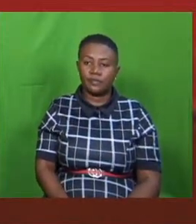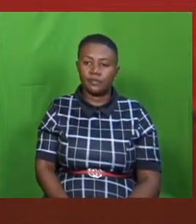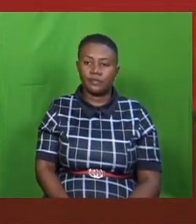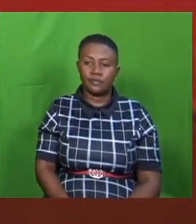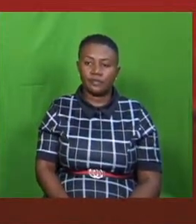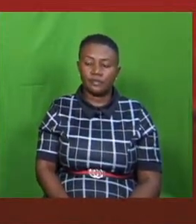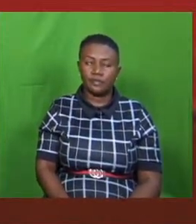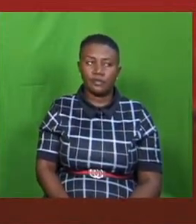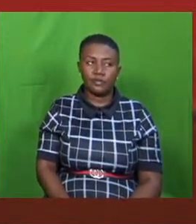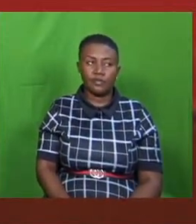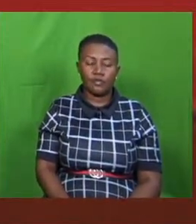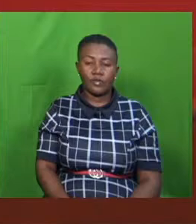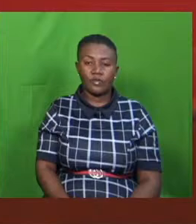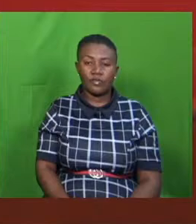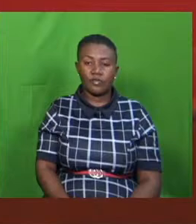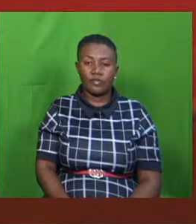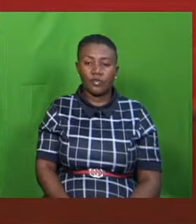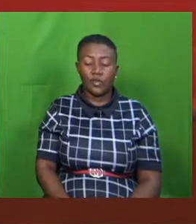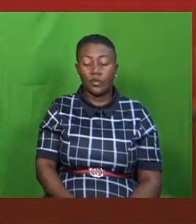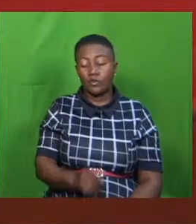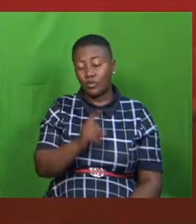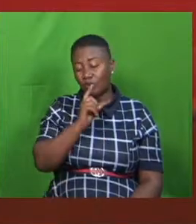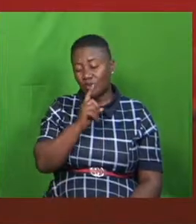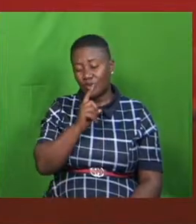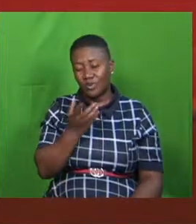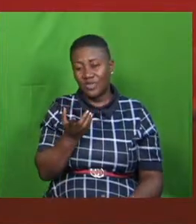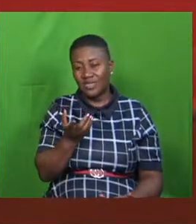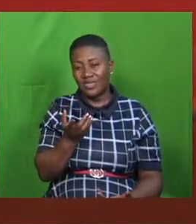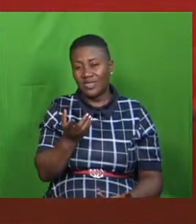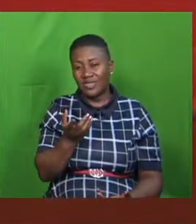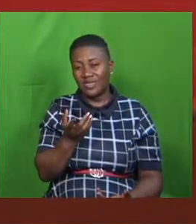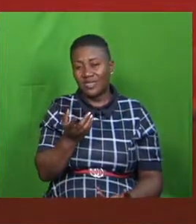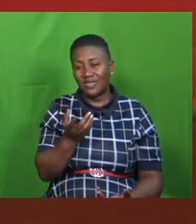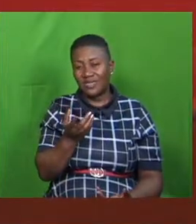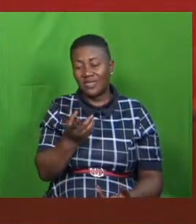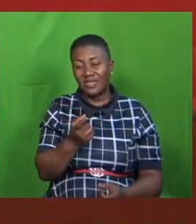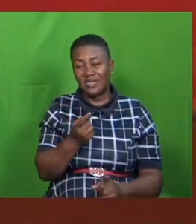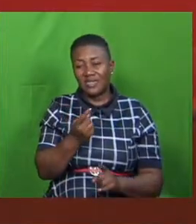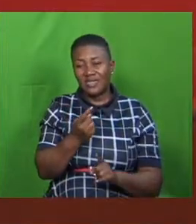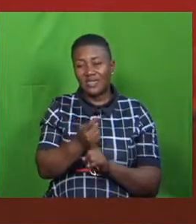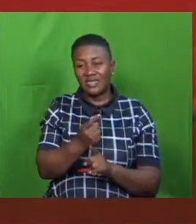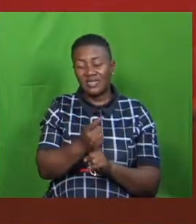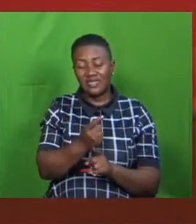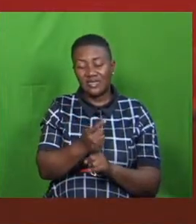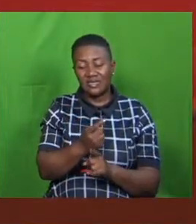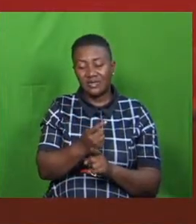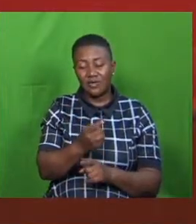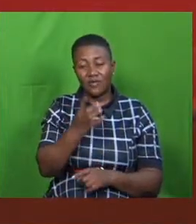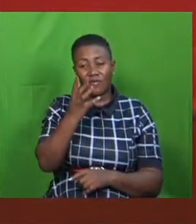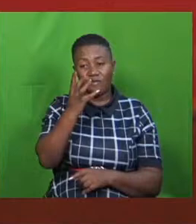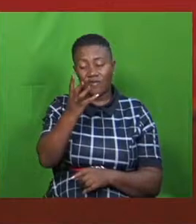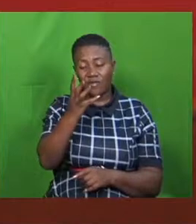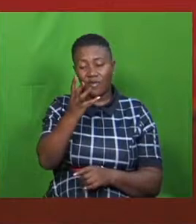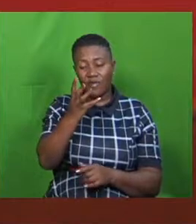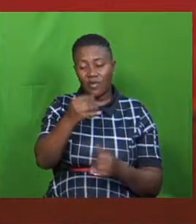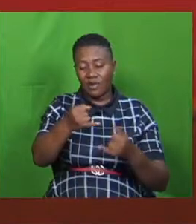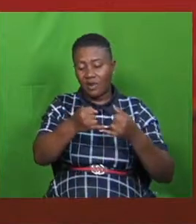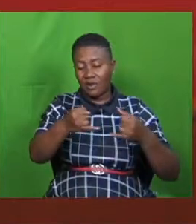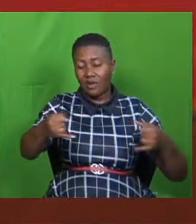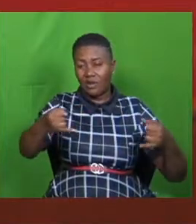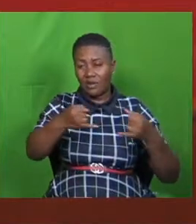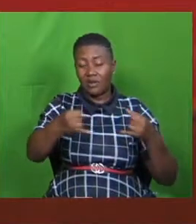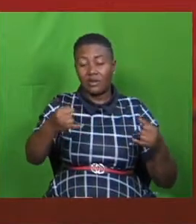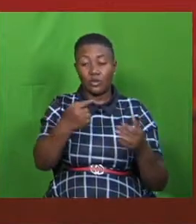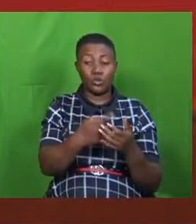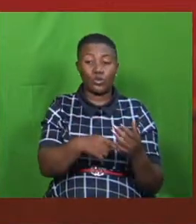quoted. You know, it's just 4 lines paragraph. Chairman, what do you say to